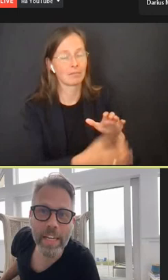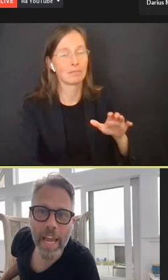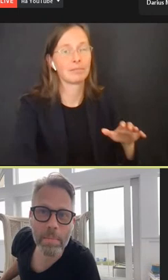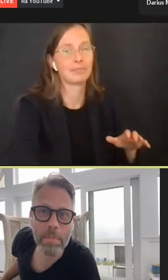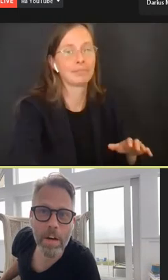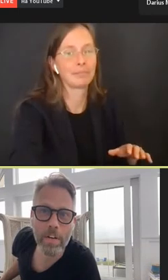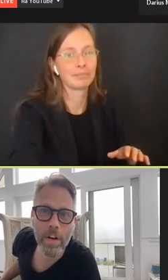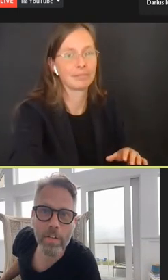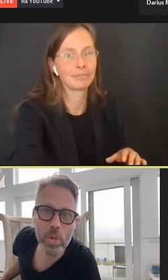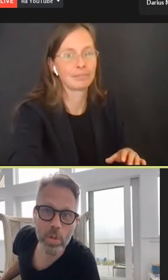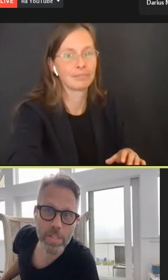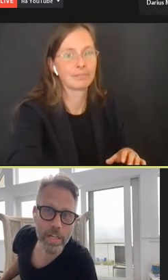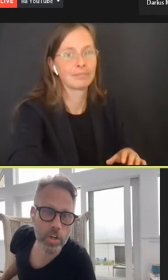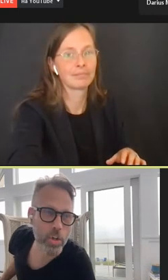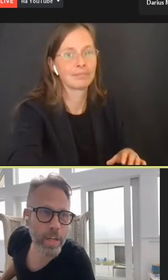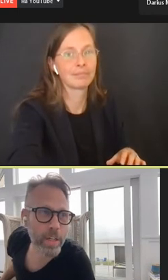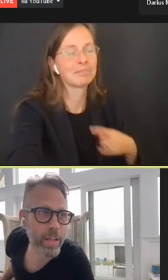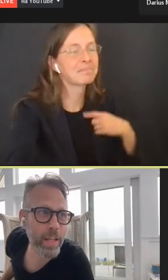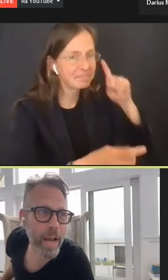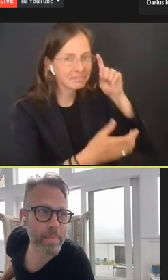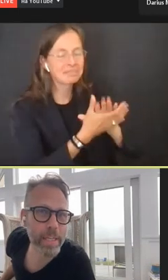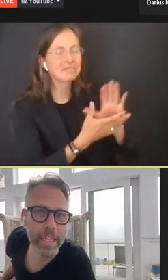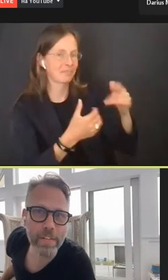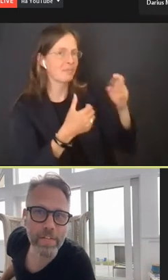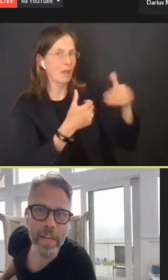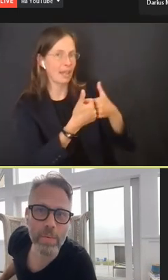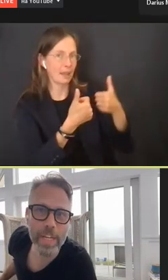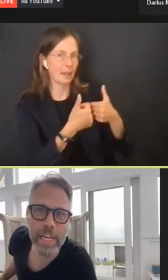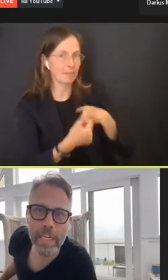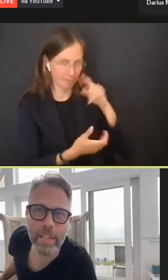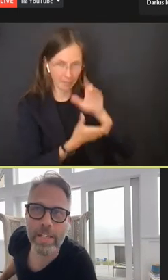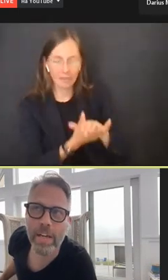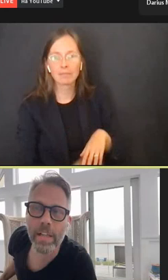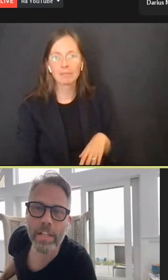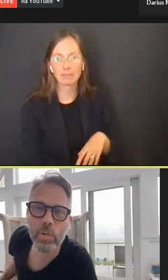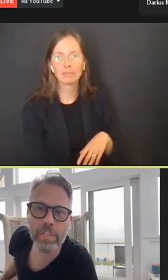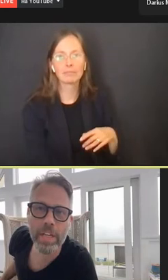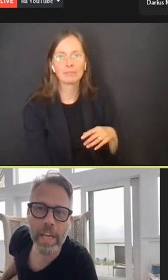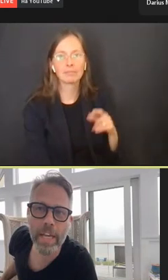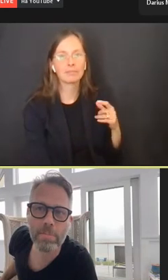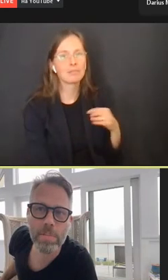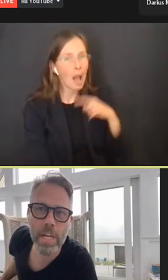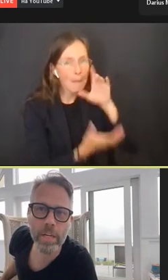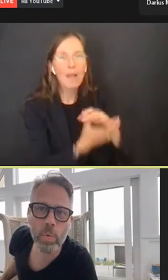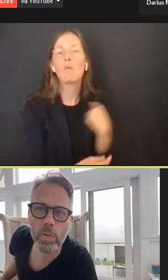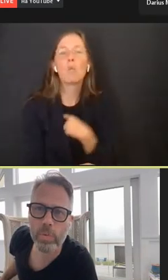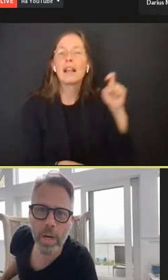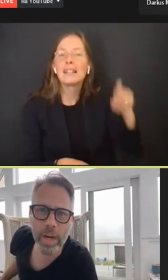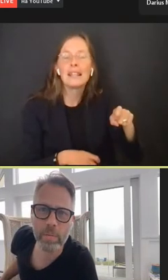I believe in the game of sorts that you're doing. I believe that we need like trivia games